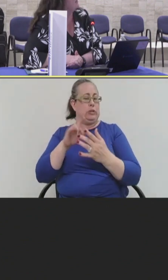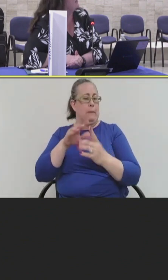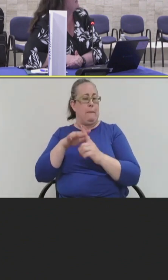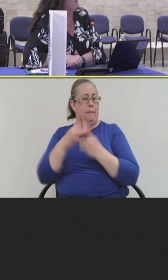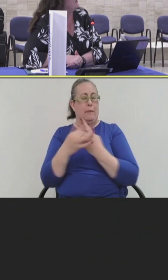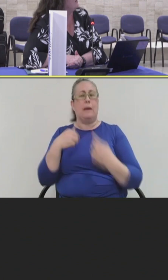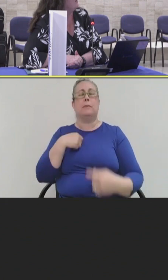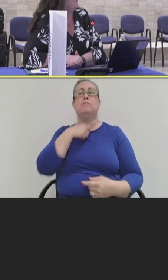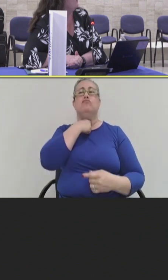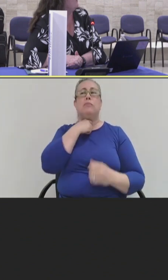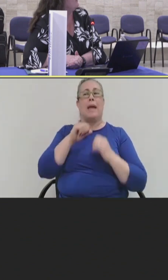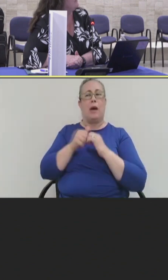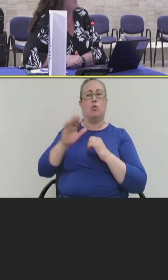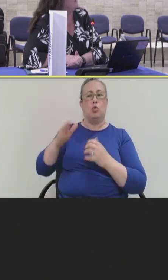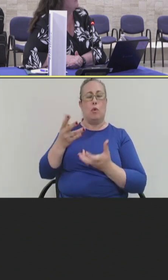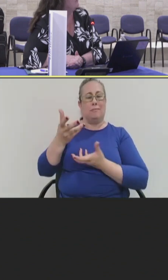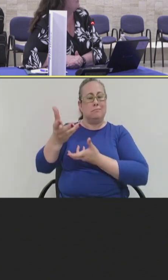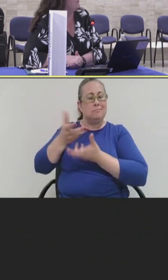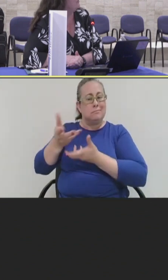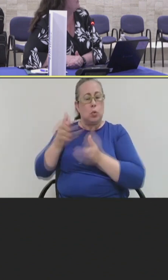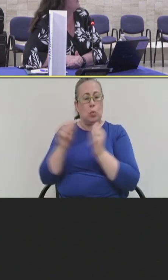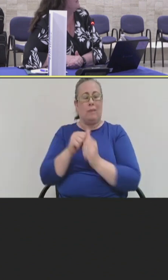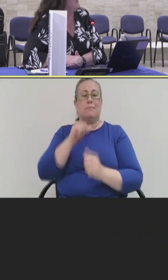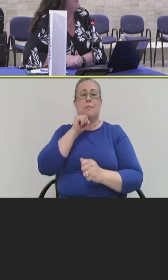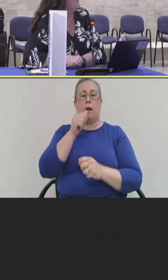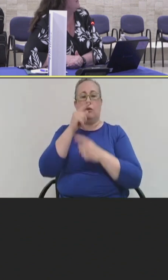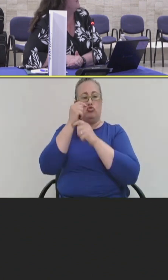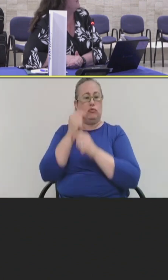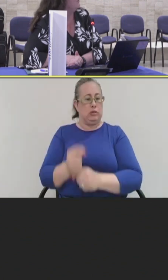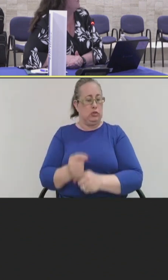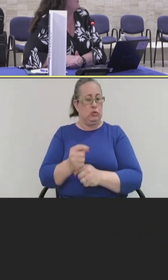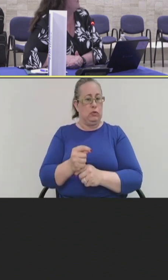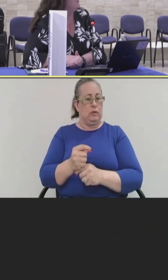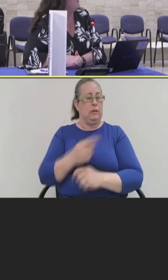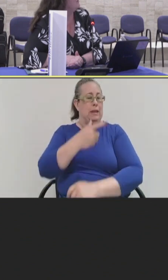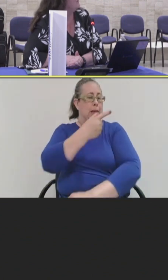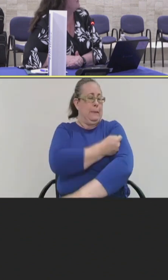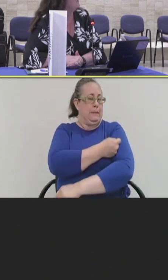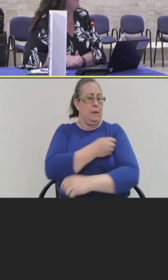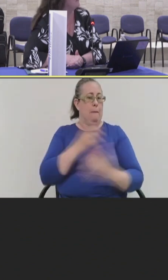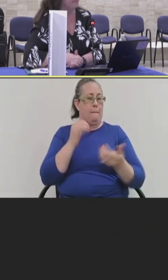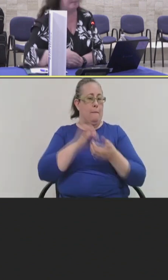going with, say, the non-traditional immunization partners.